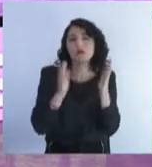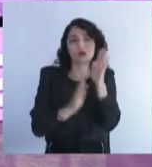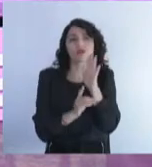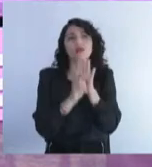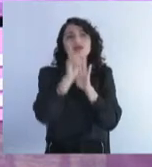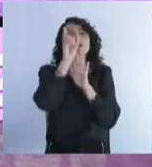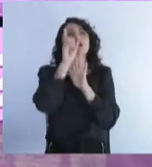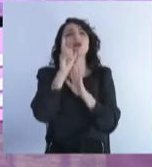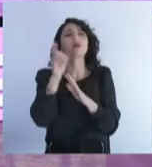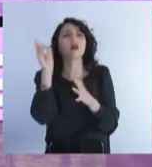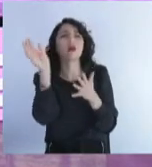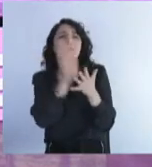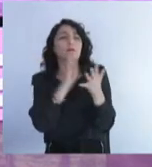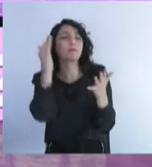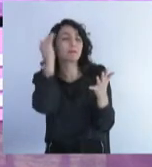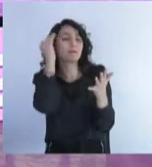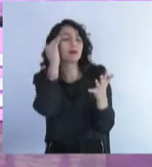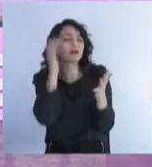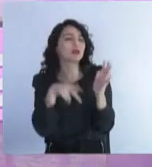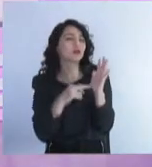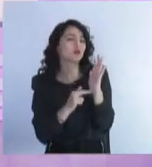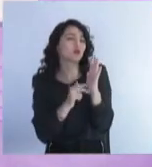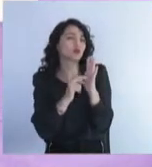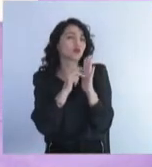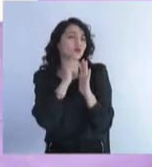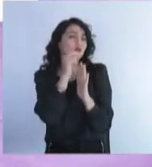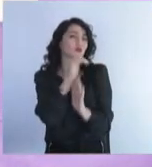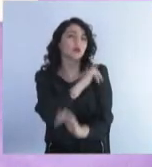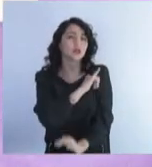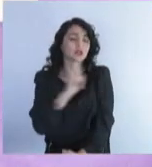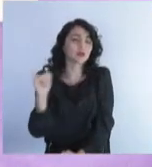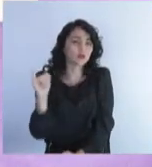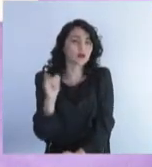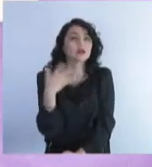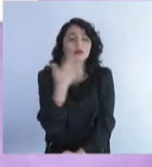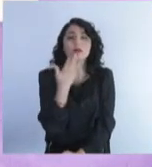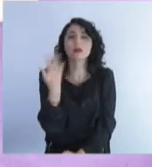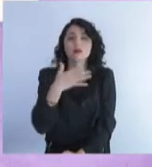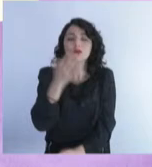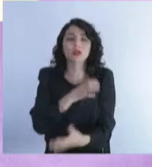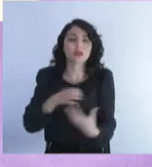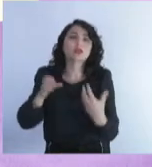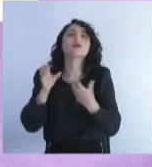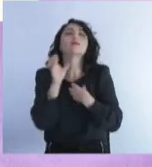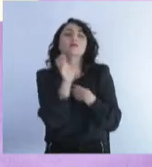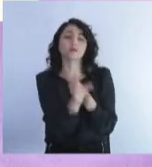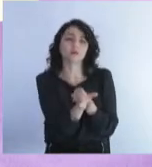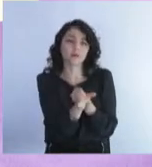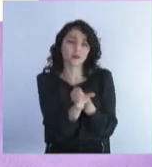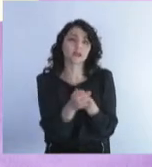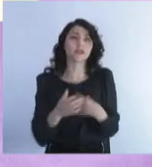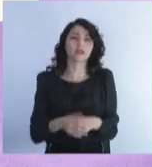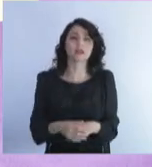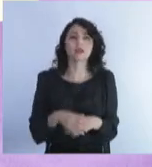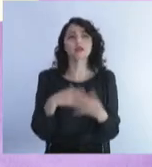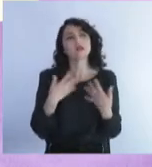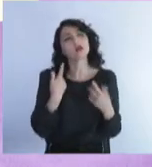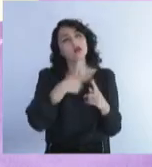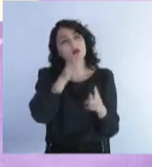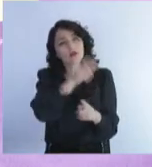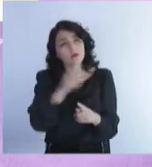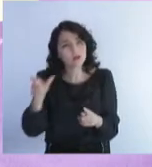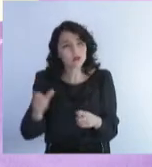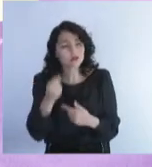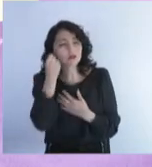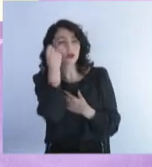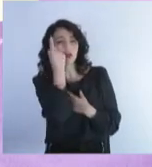and develop. A growth mindset. Then there's empathy, tuning in to other people, how they feel,